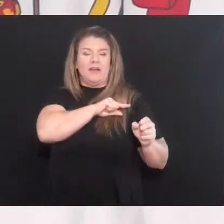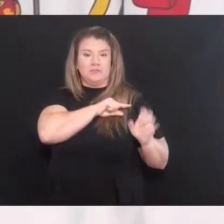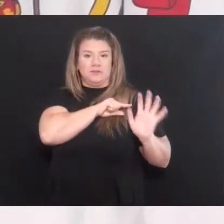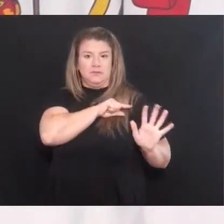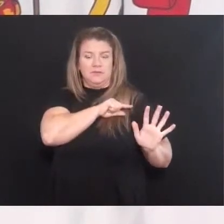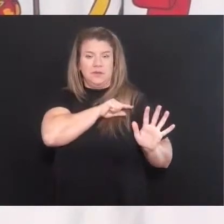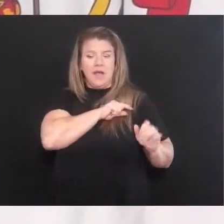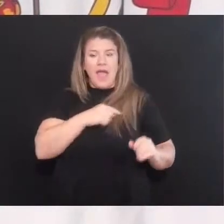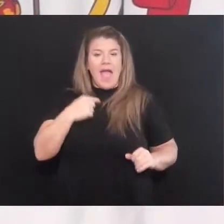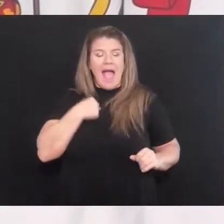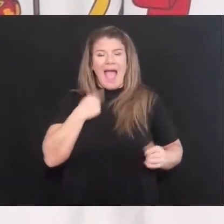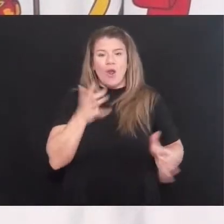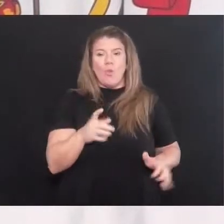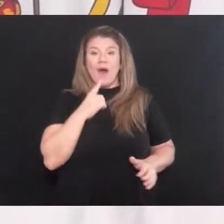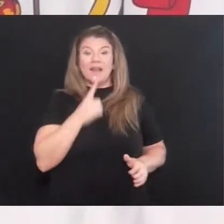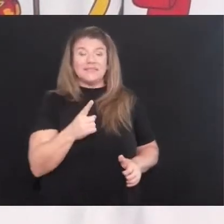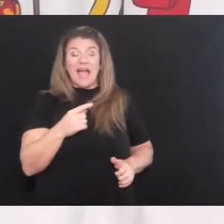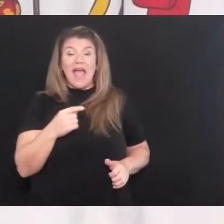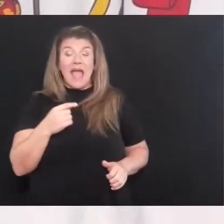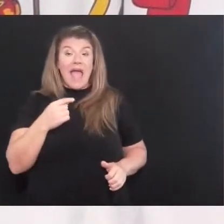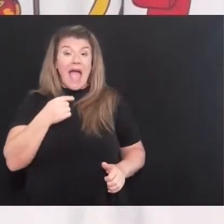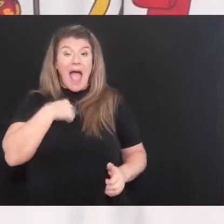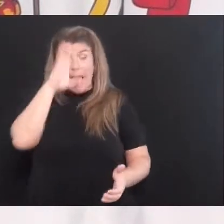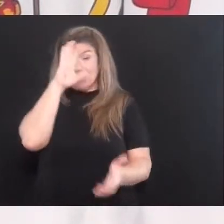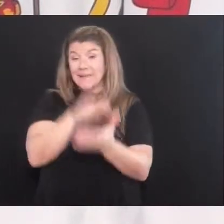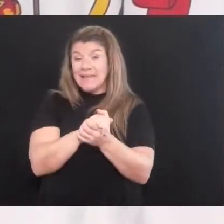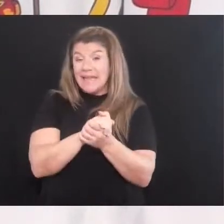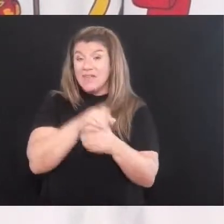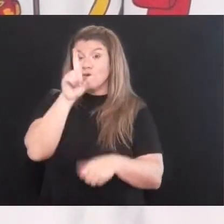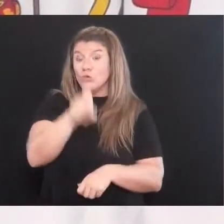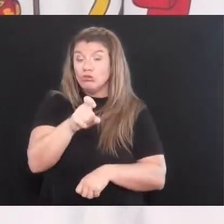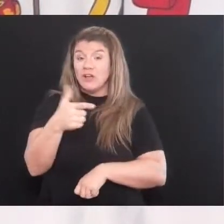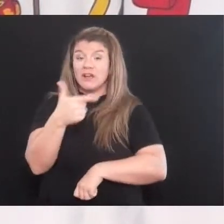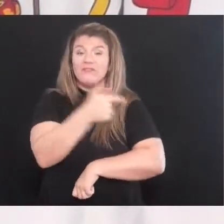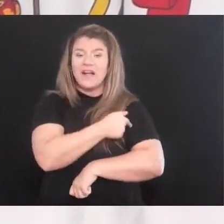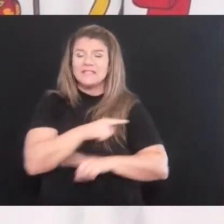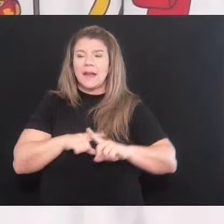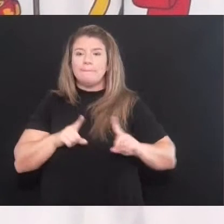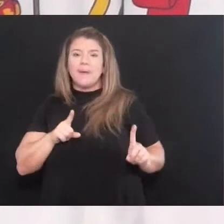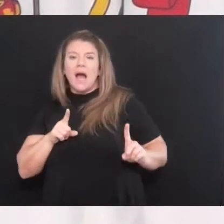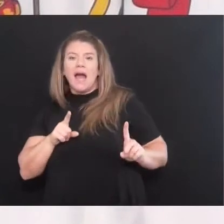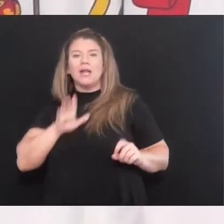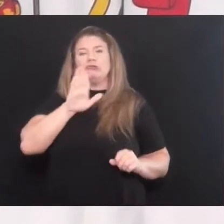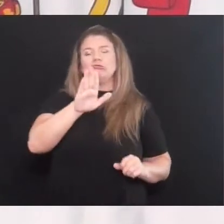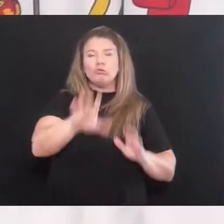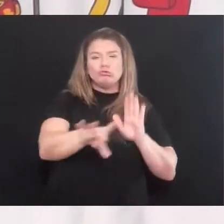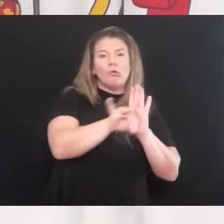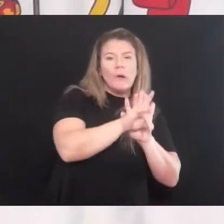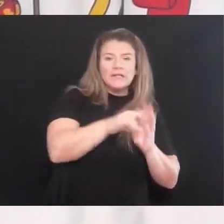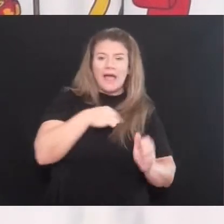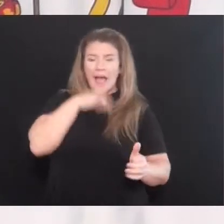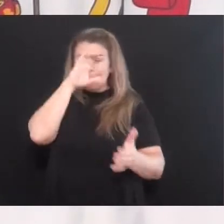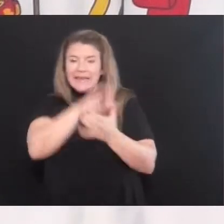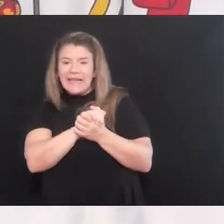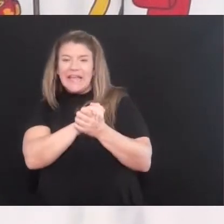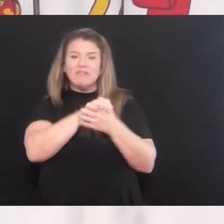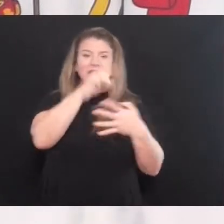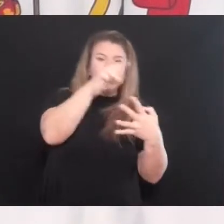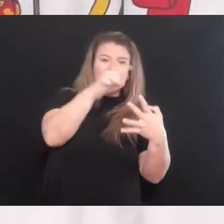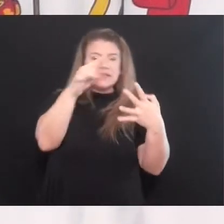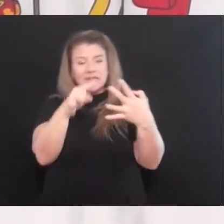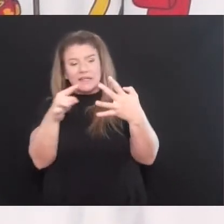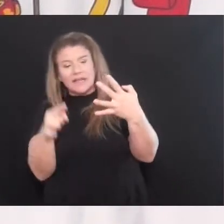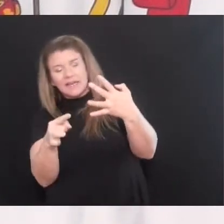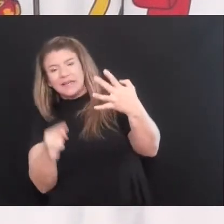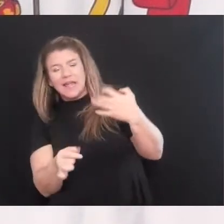like, I believe you should get vaccinated, but it's just your choice, and I believe in this and I believe in that and everything. And they